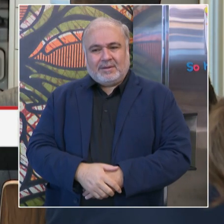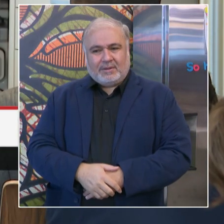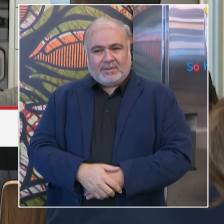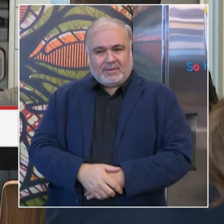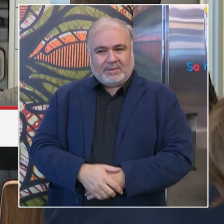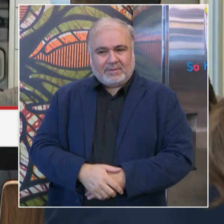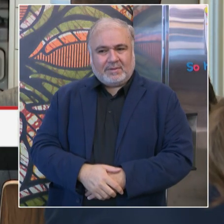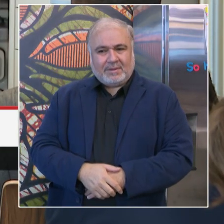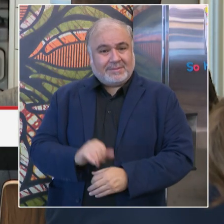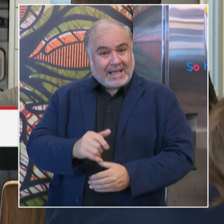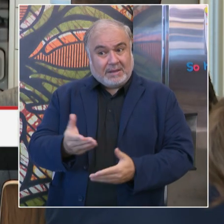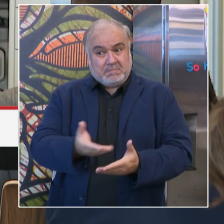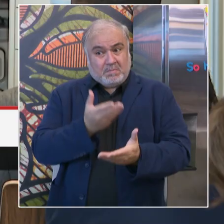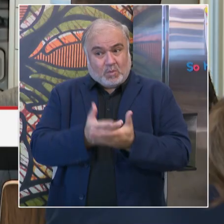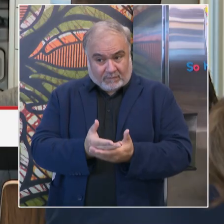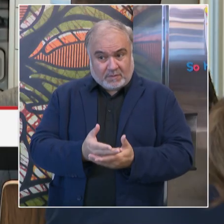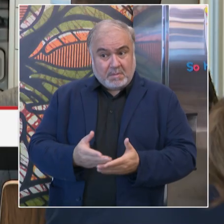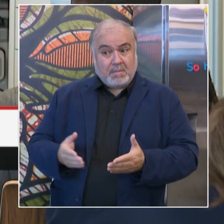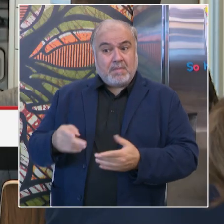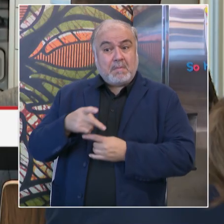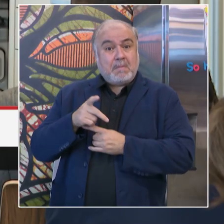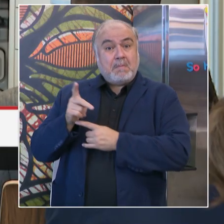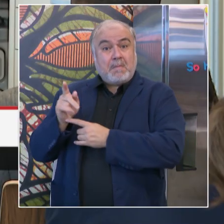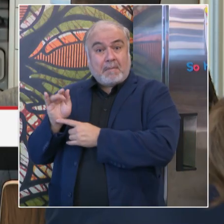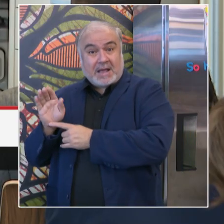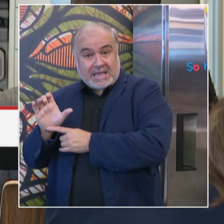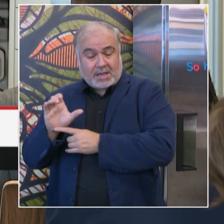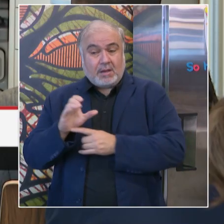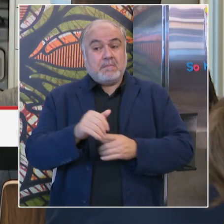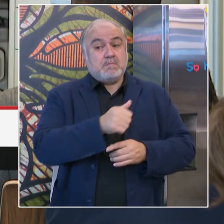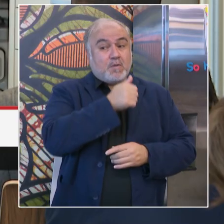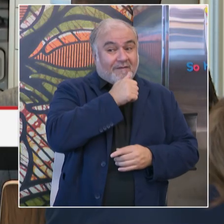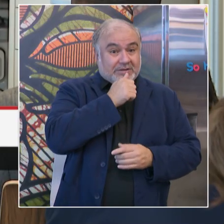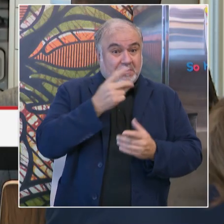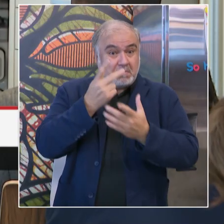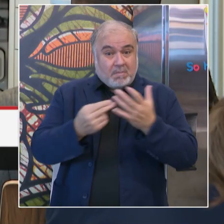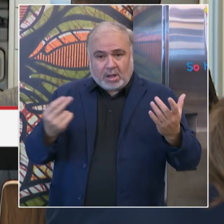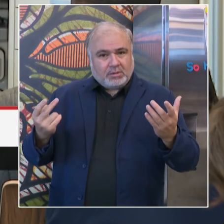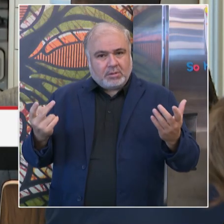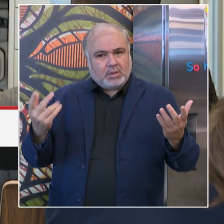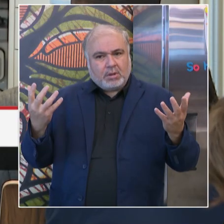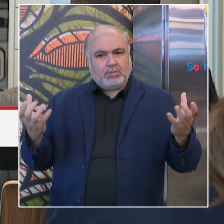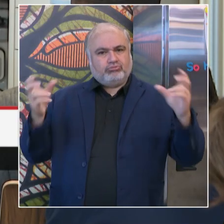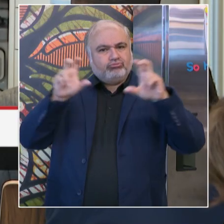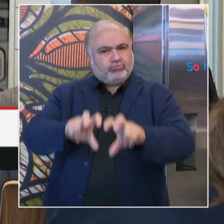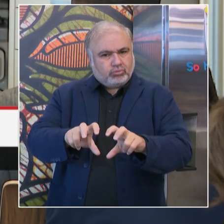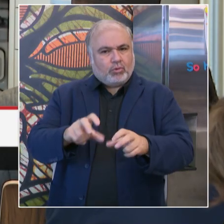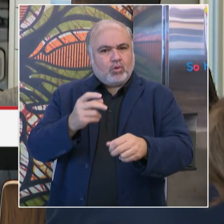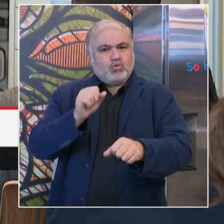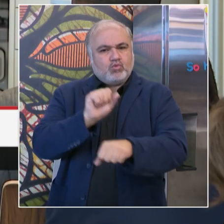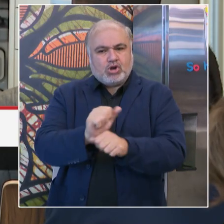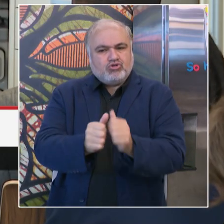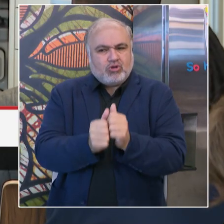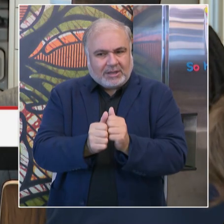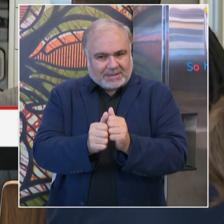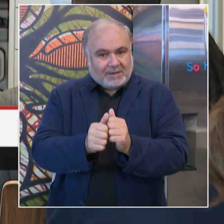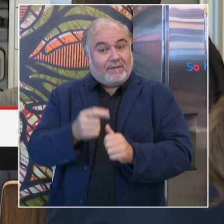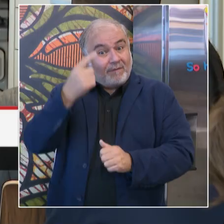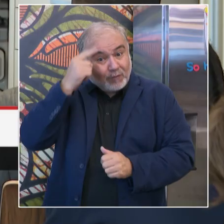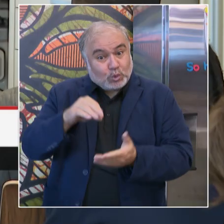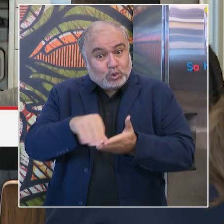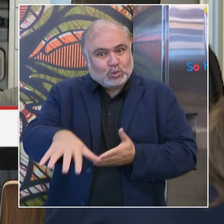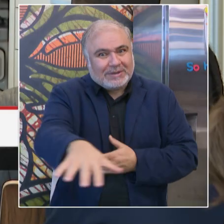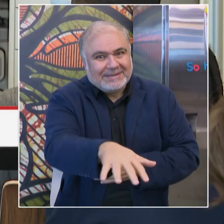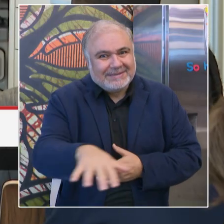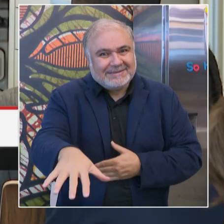expand access to meaningful career pathways. Here, students will not only gain technical skills, they'll earn credentials,